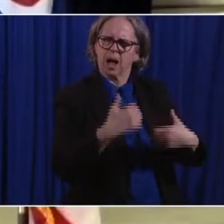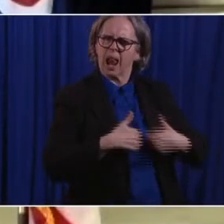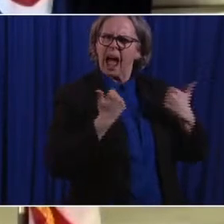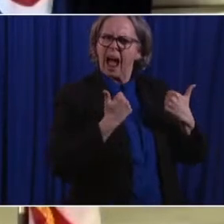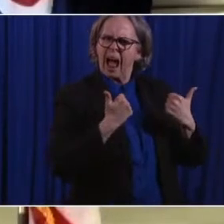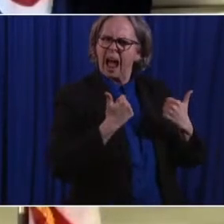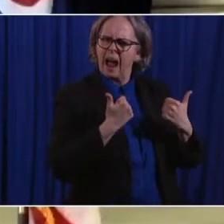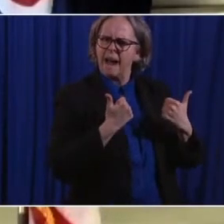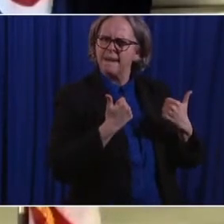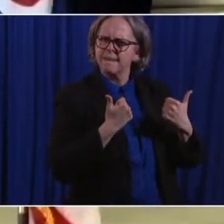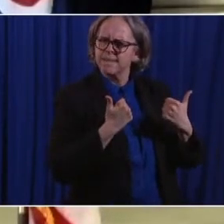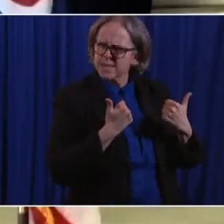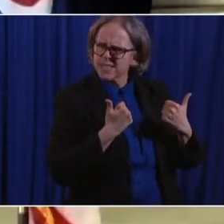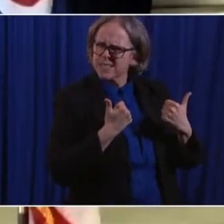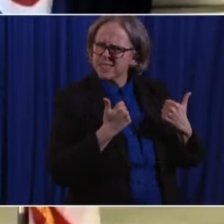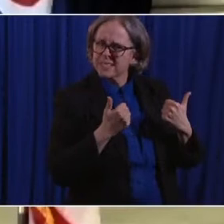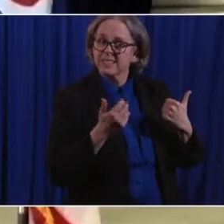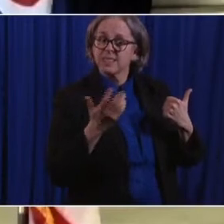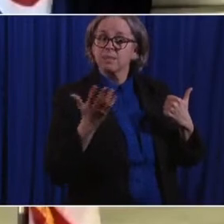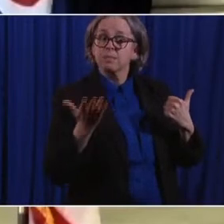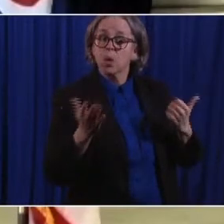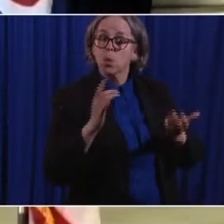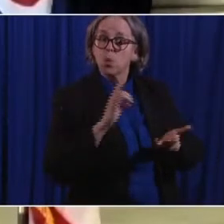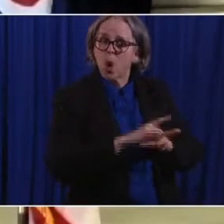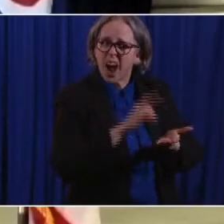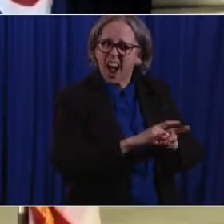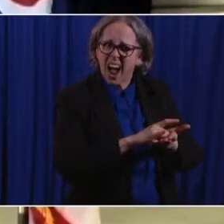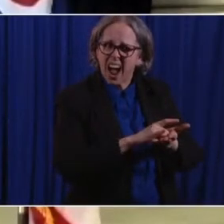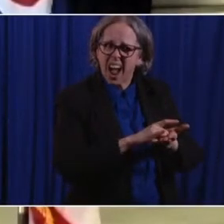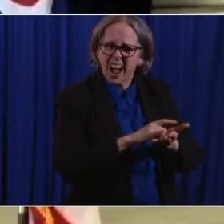ethnicity. Wuhan is not an ethnicity. It is a city.